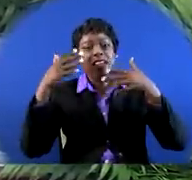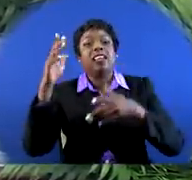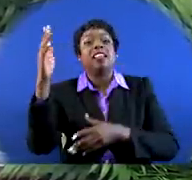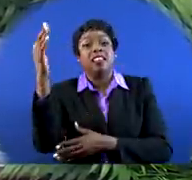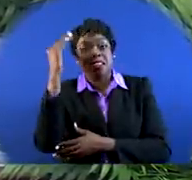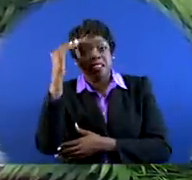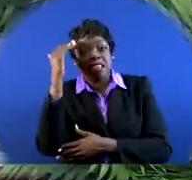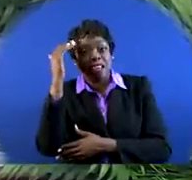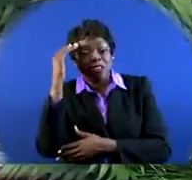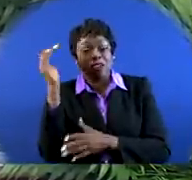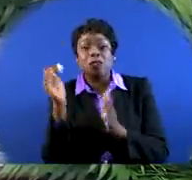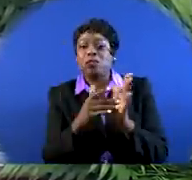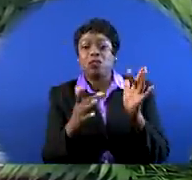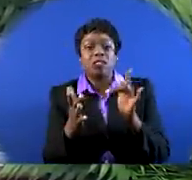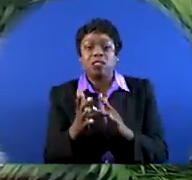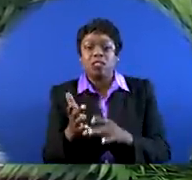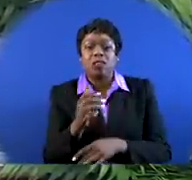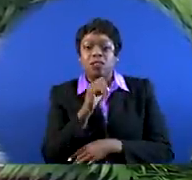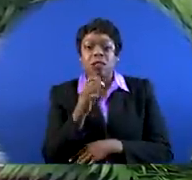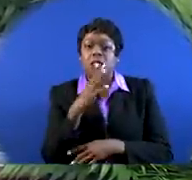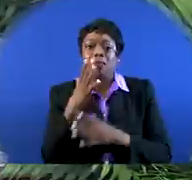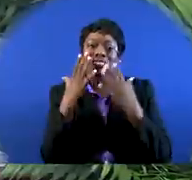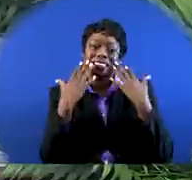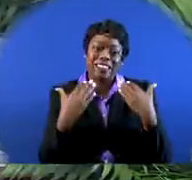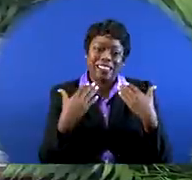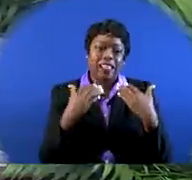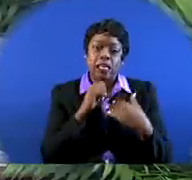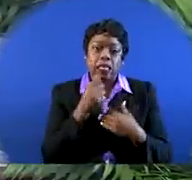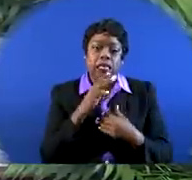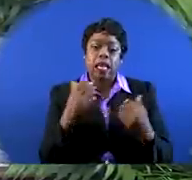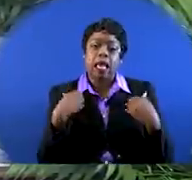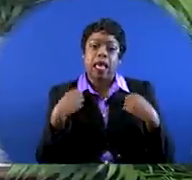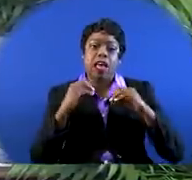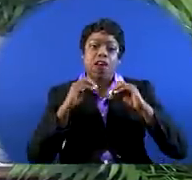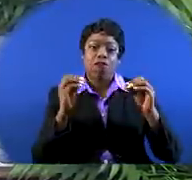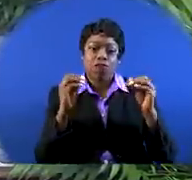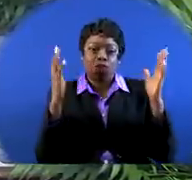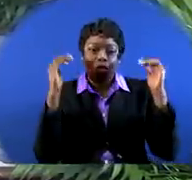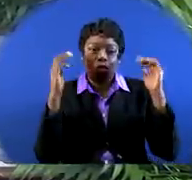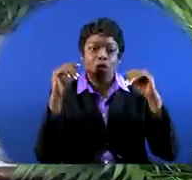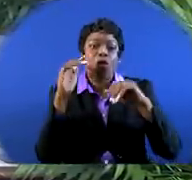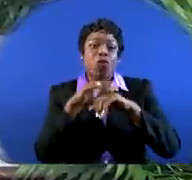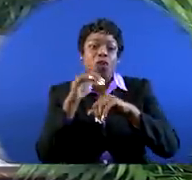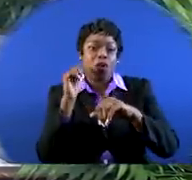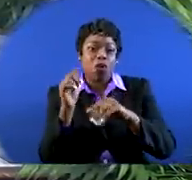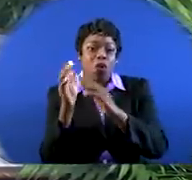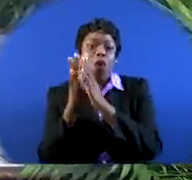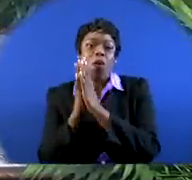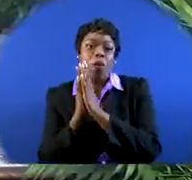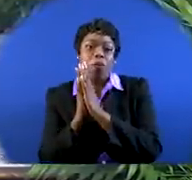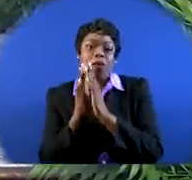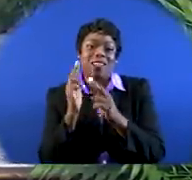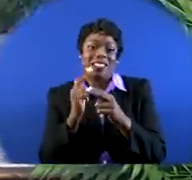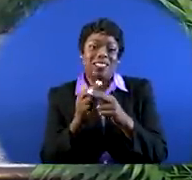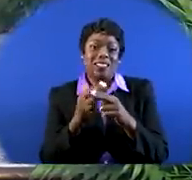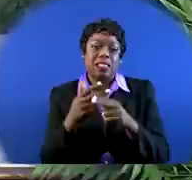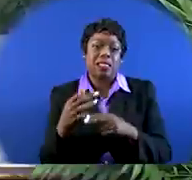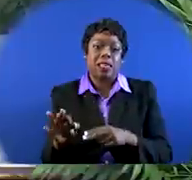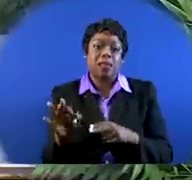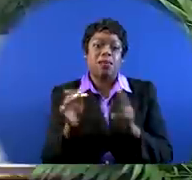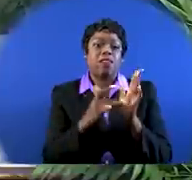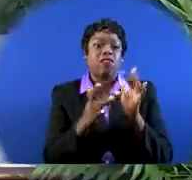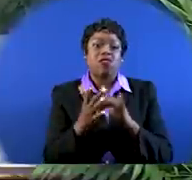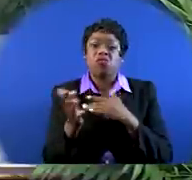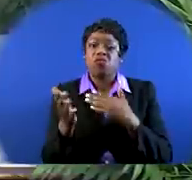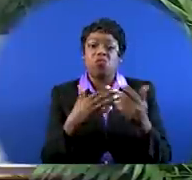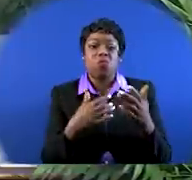And we don't have to mourn as those who have no hope. We can call on the name of Jesus. So wherever you are, whoever